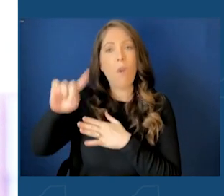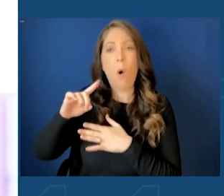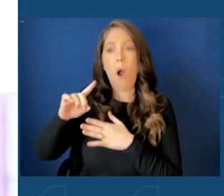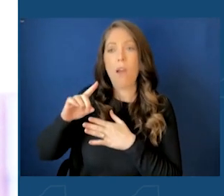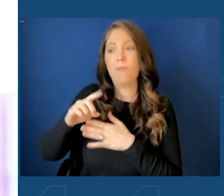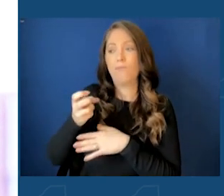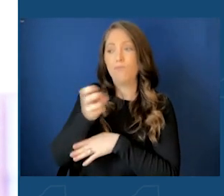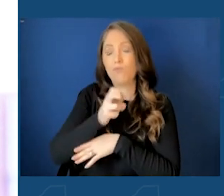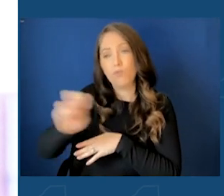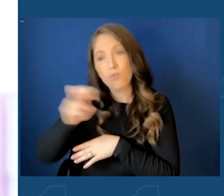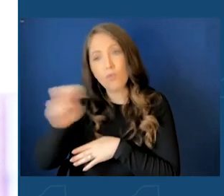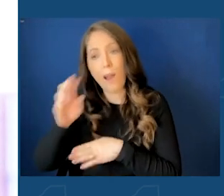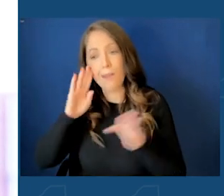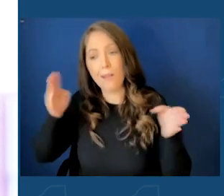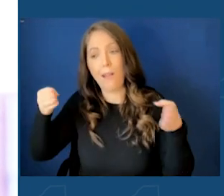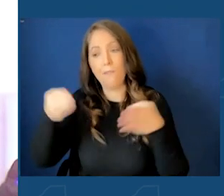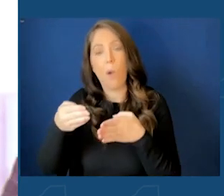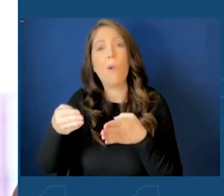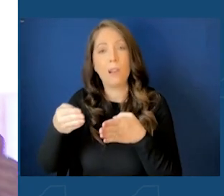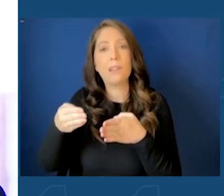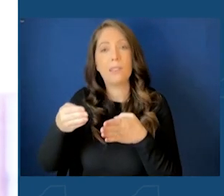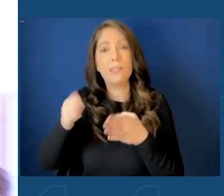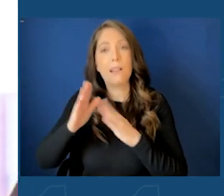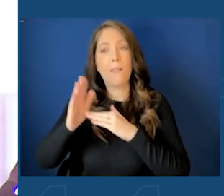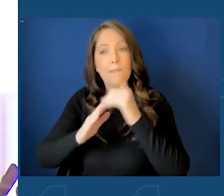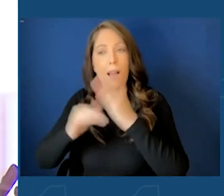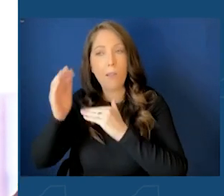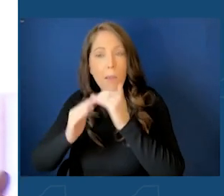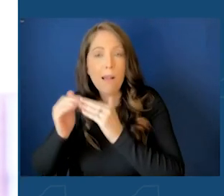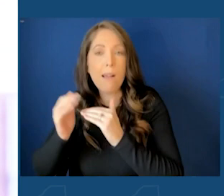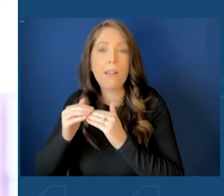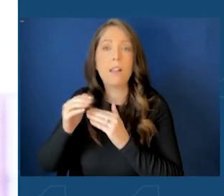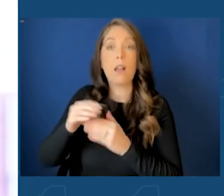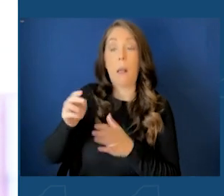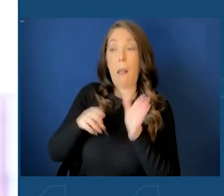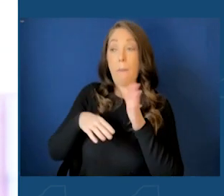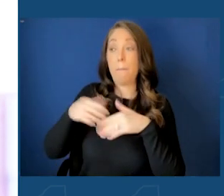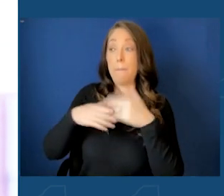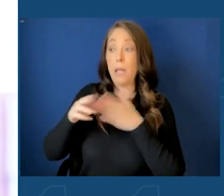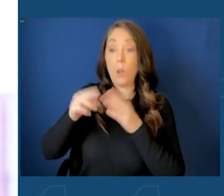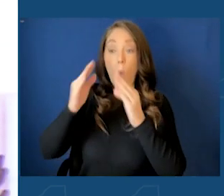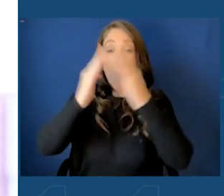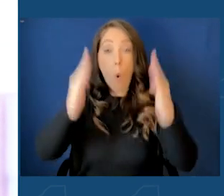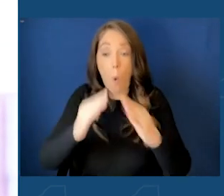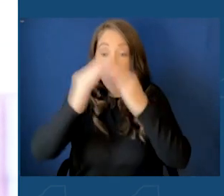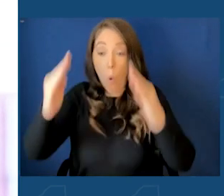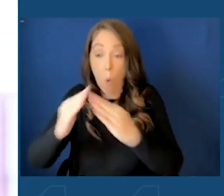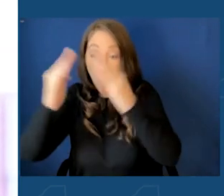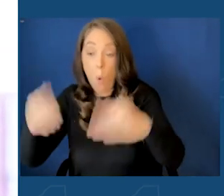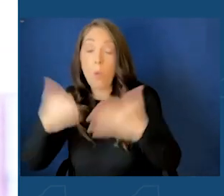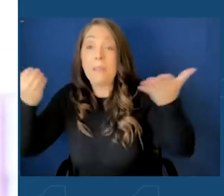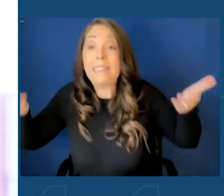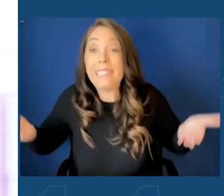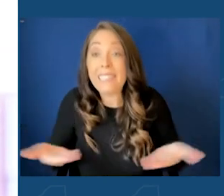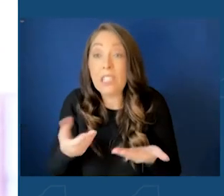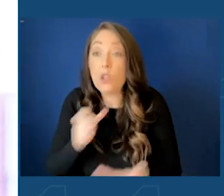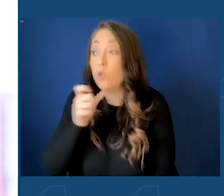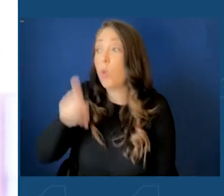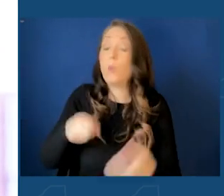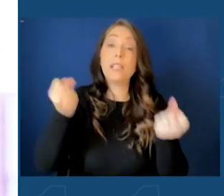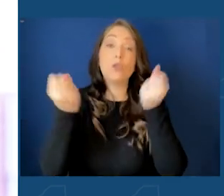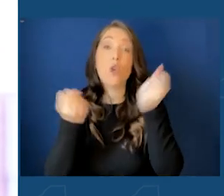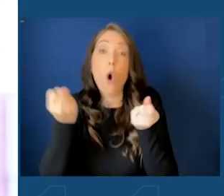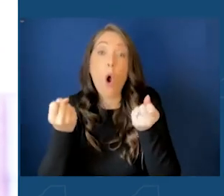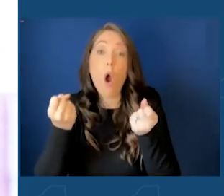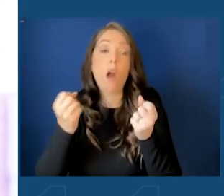over 200 homes for people right here, so you don't need a car. You can live here, take the trains in, and I want to thank you for